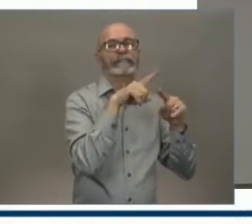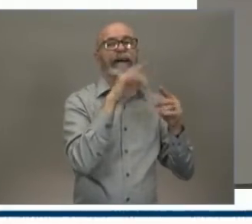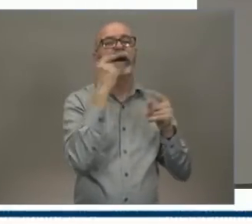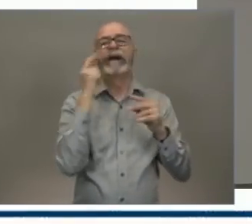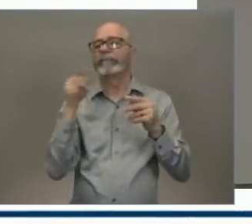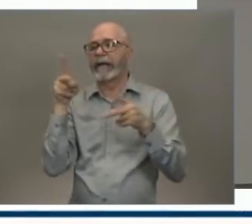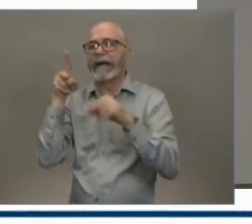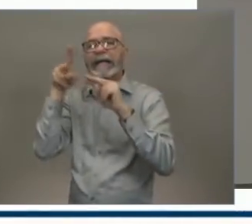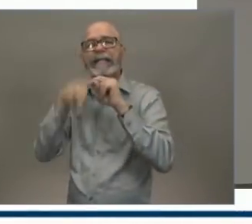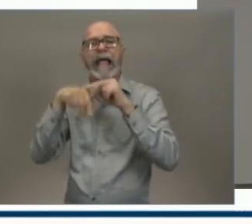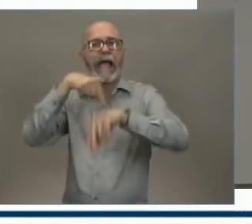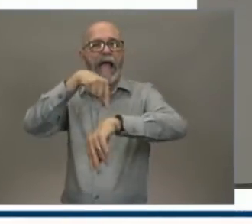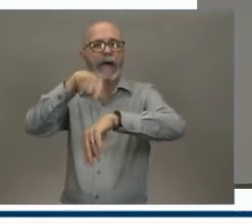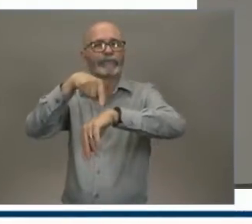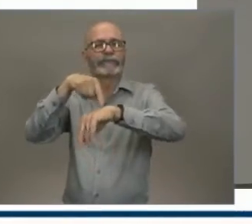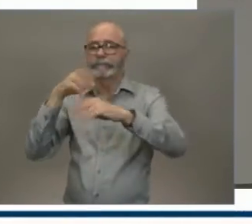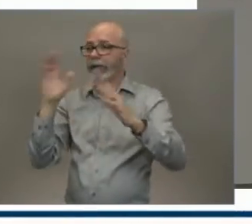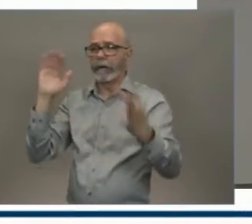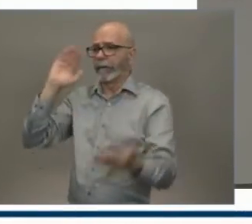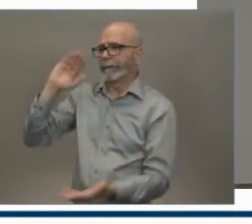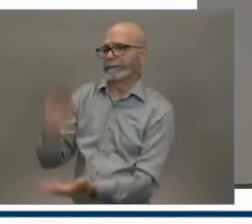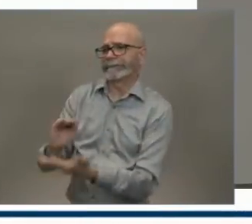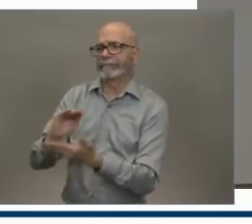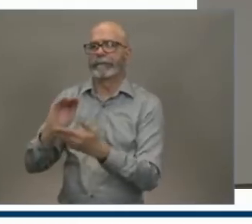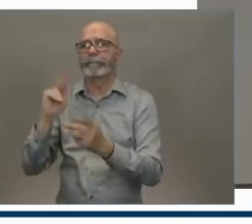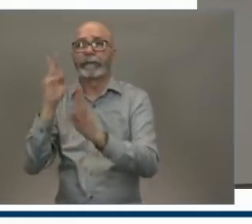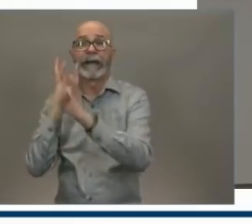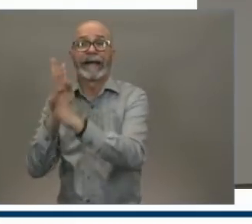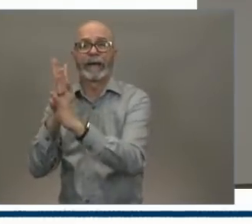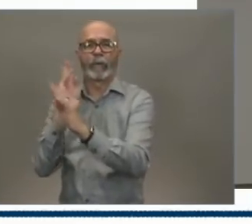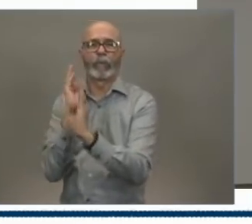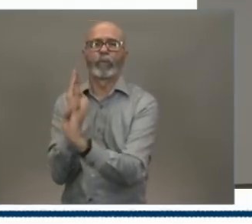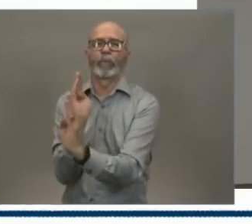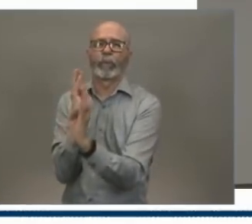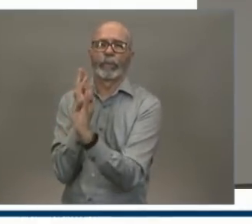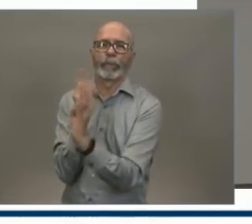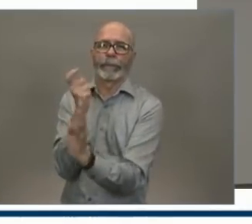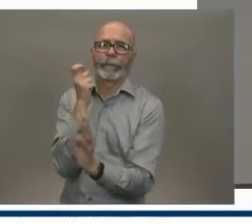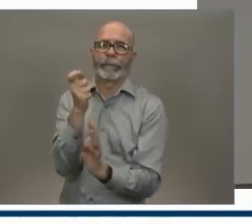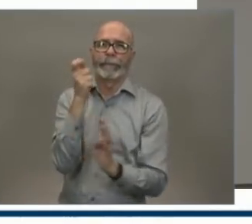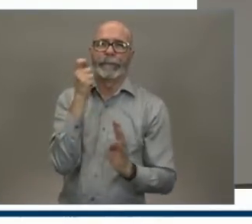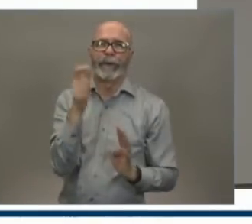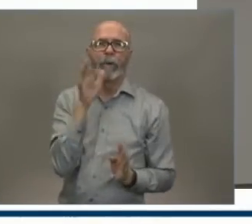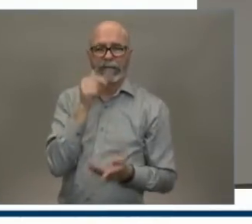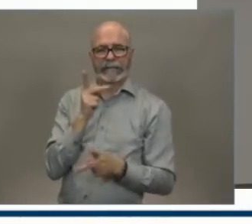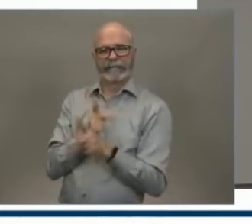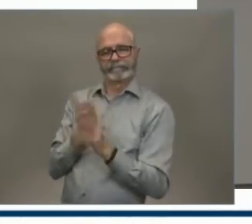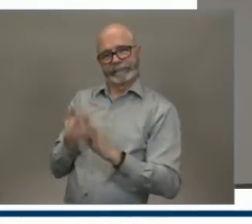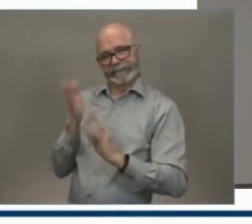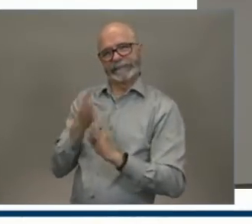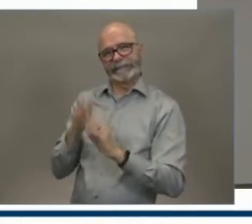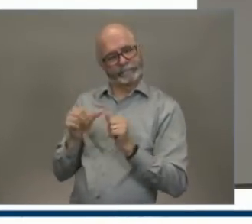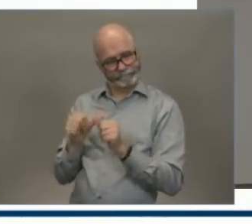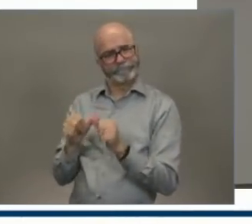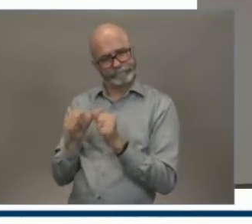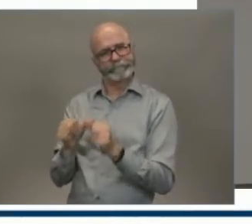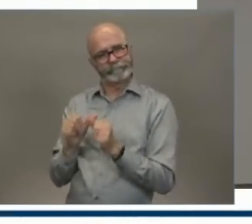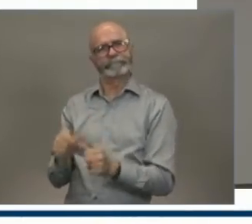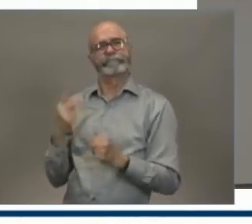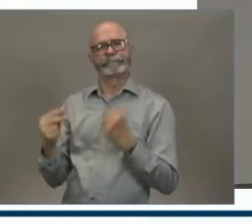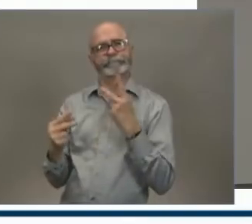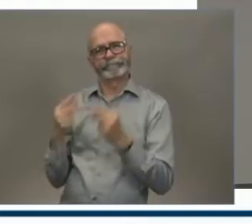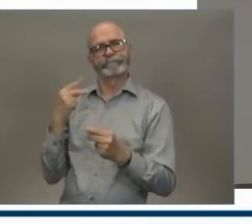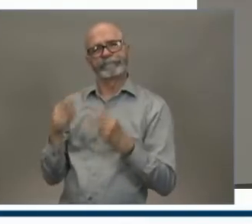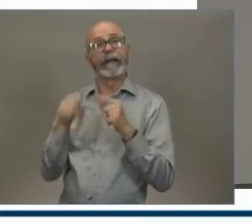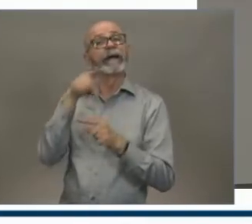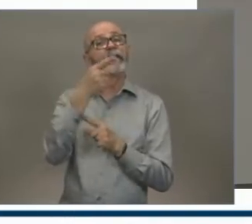possible, have all our current sites operating as much as they can. We are using, the Pfizer